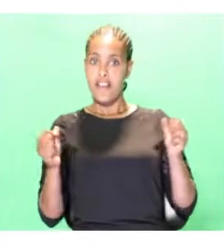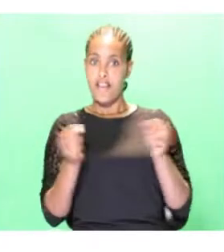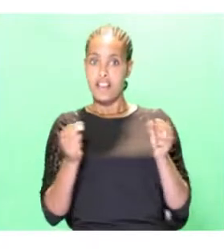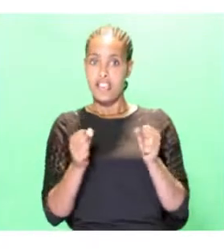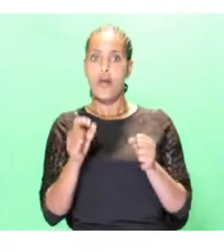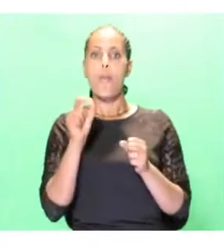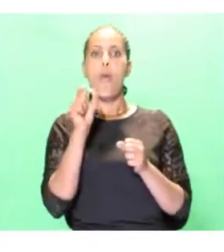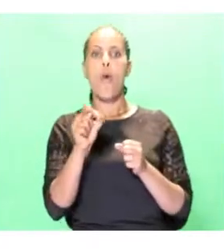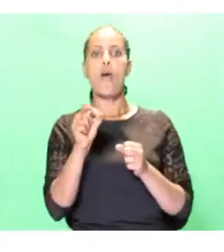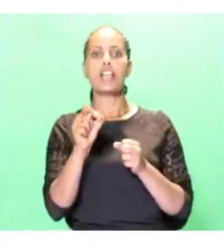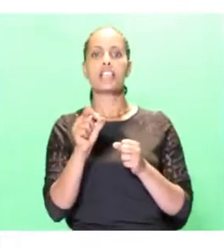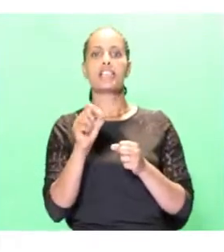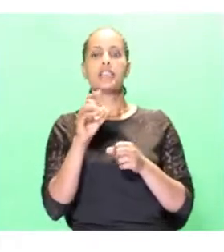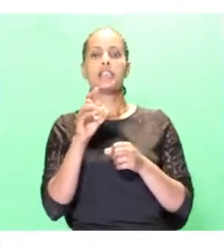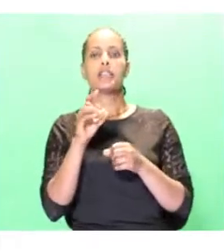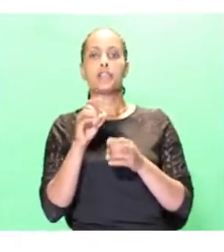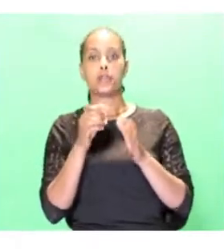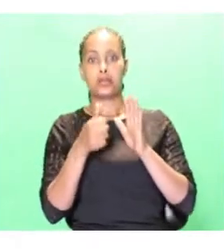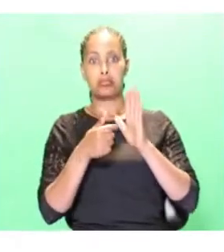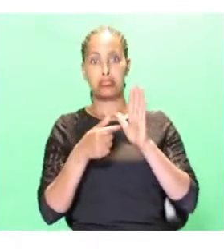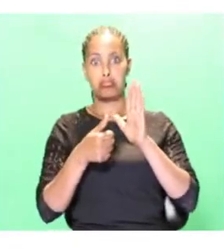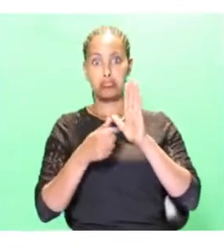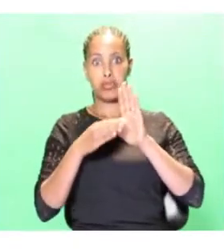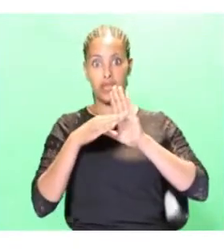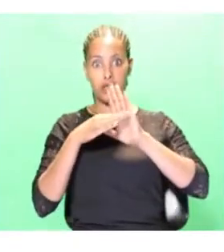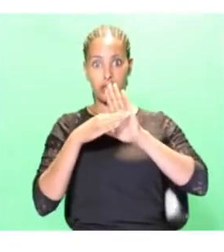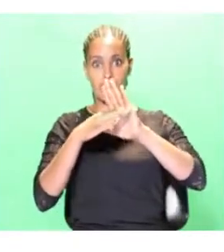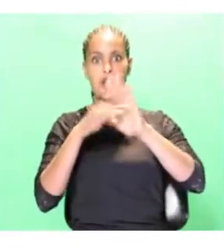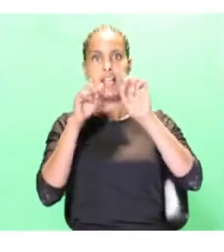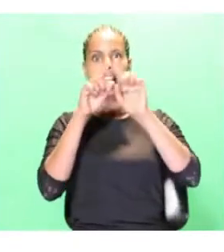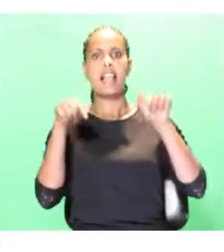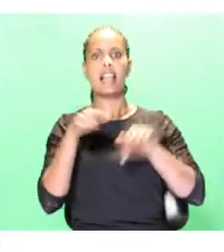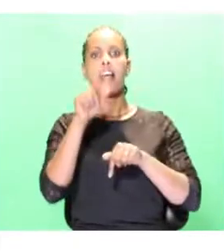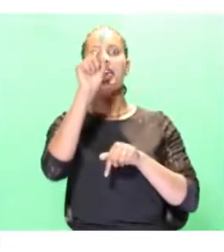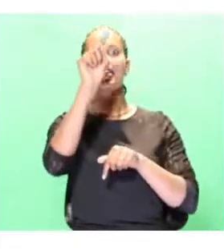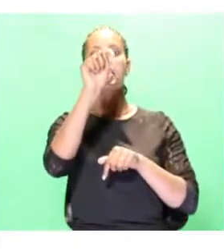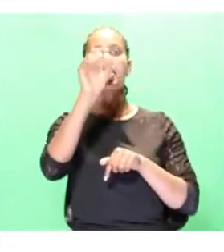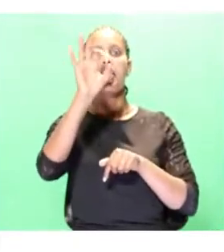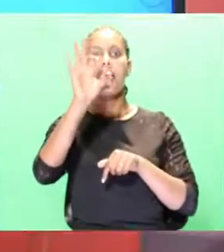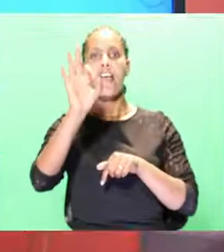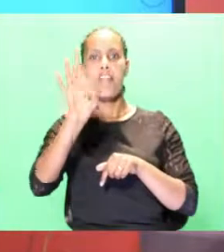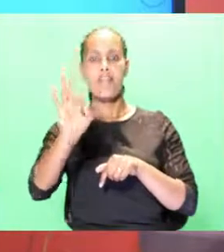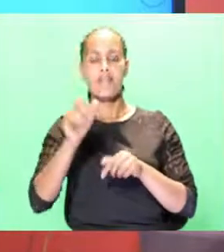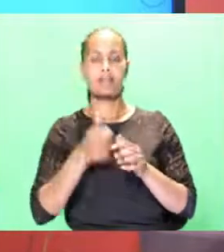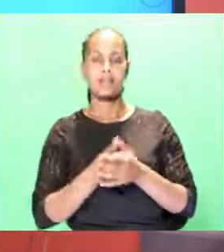Freezing point depression denoted by the symbol delta TF.